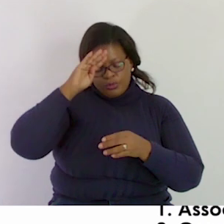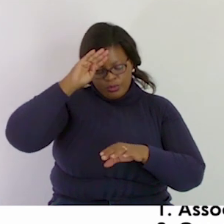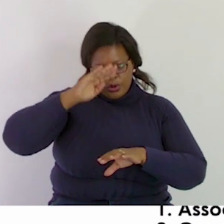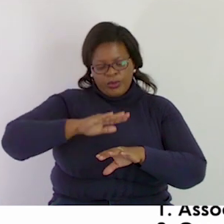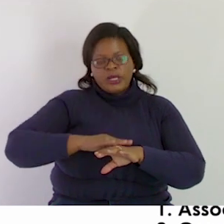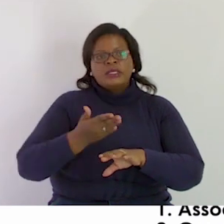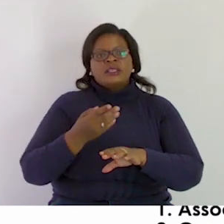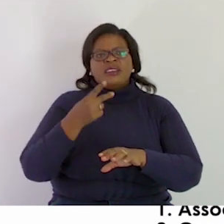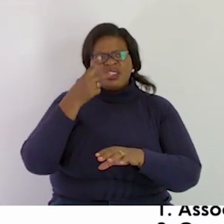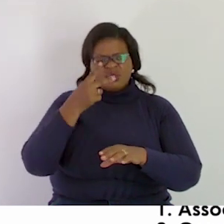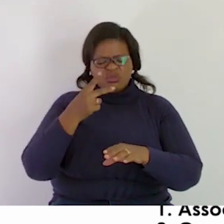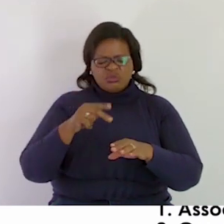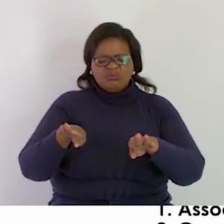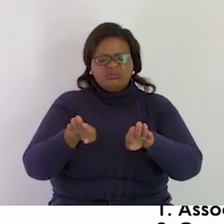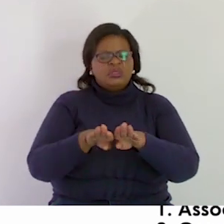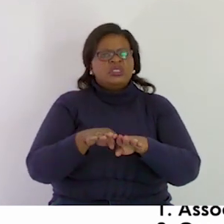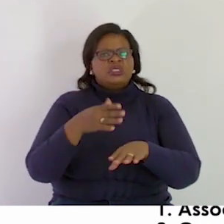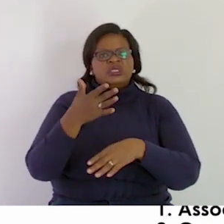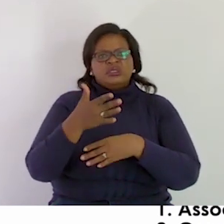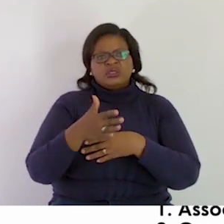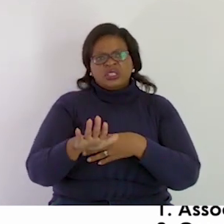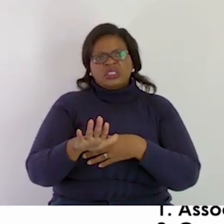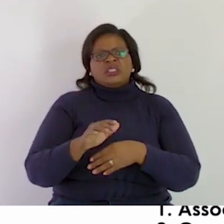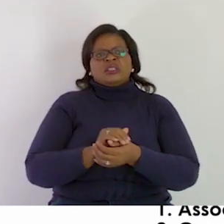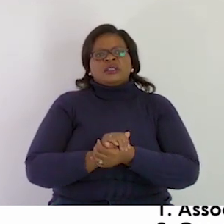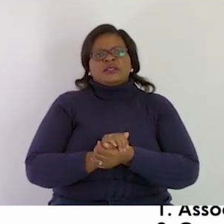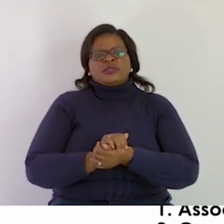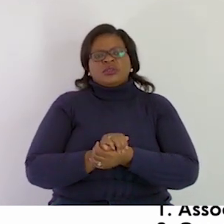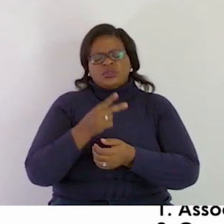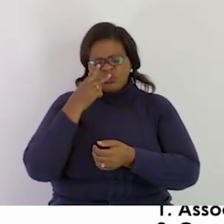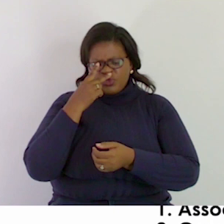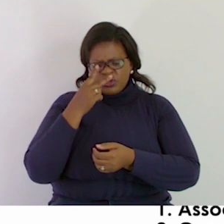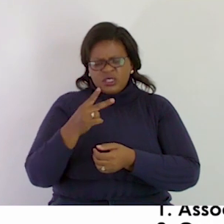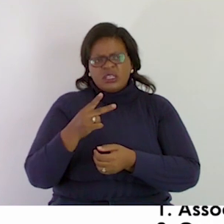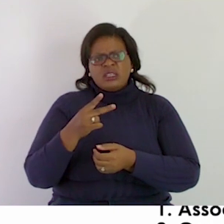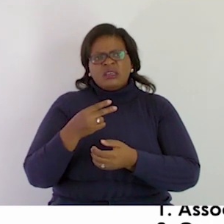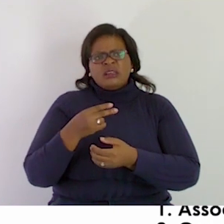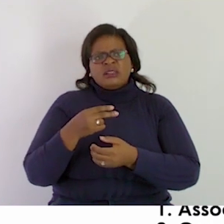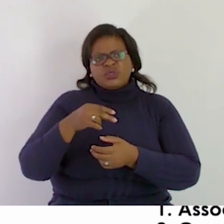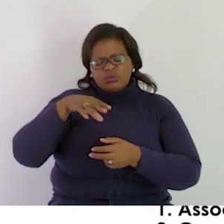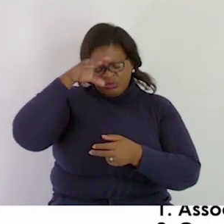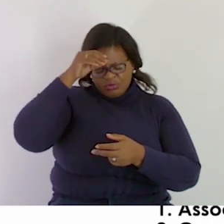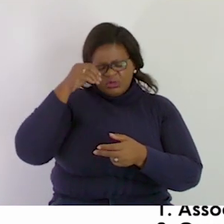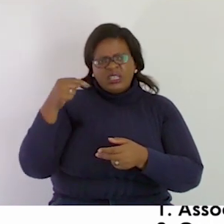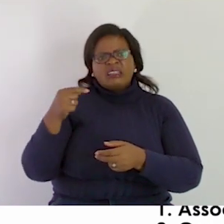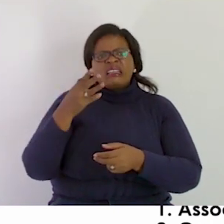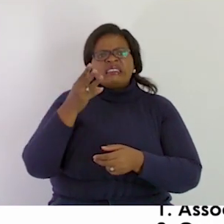check on your booklet for lessons for grade 6. They are explained